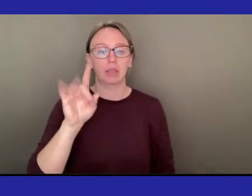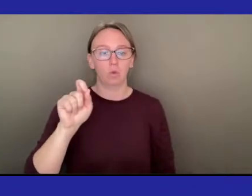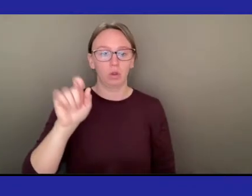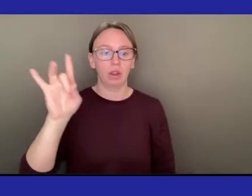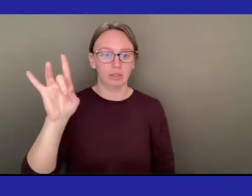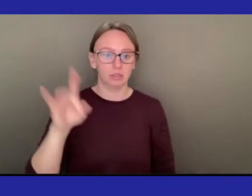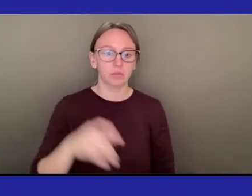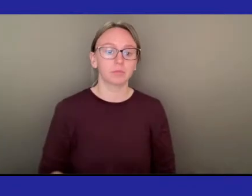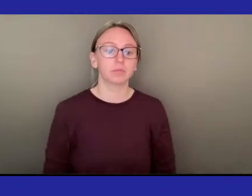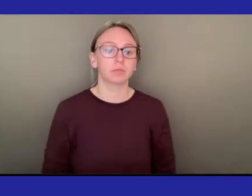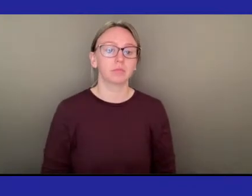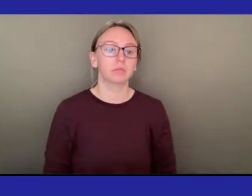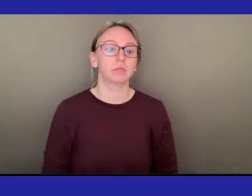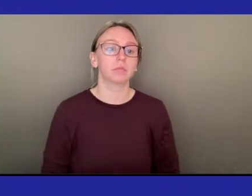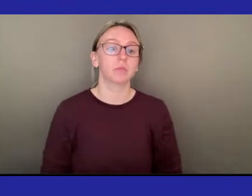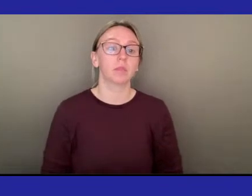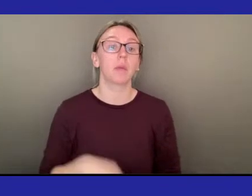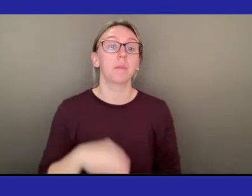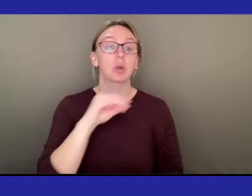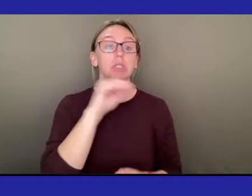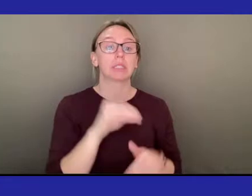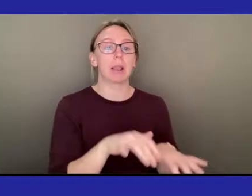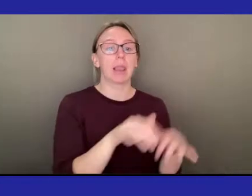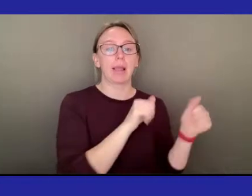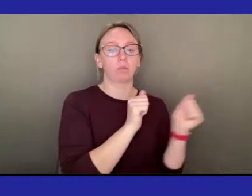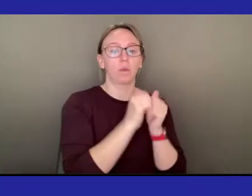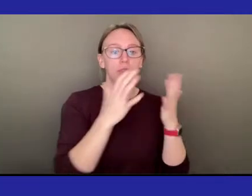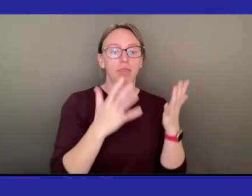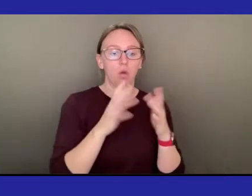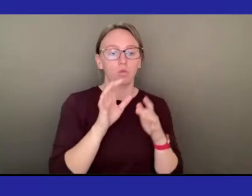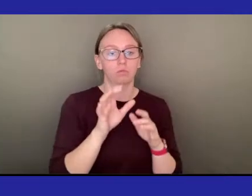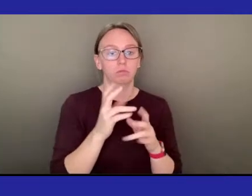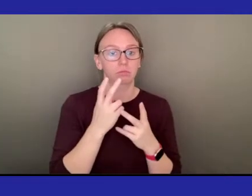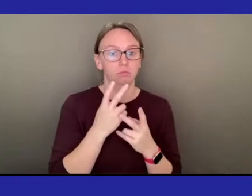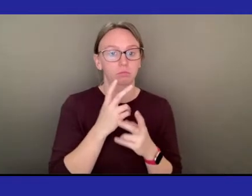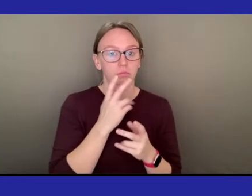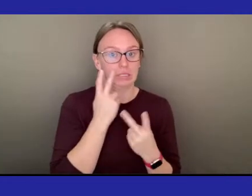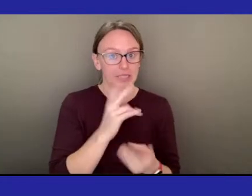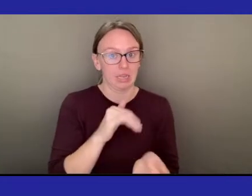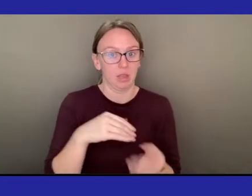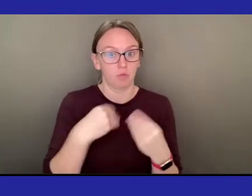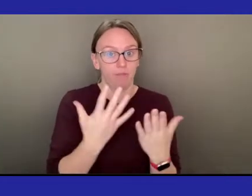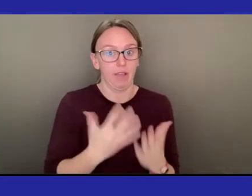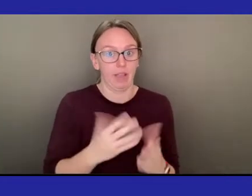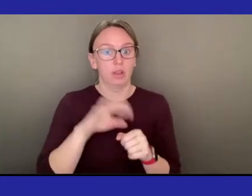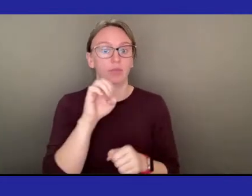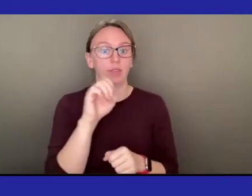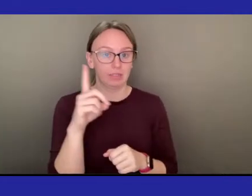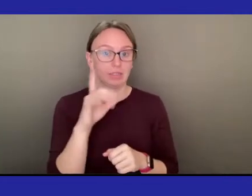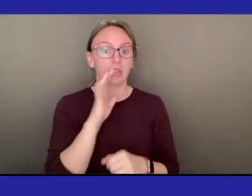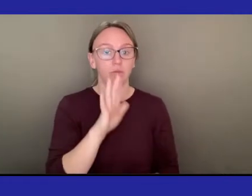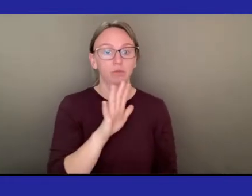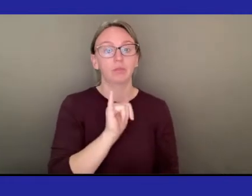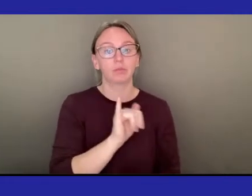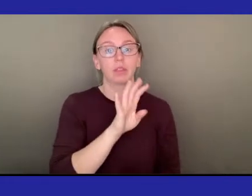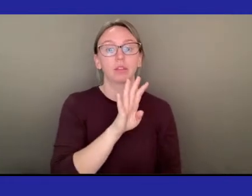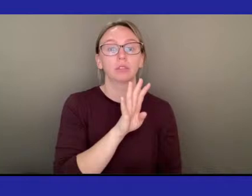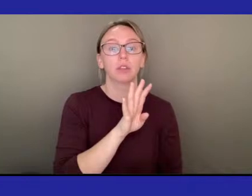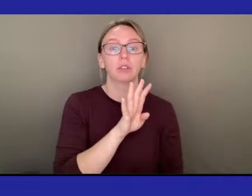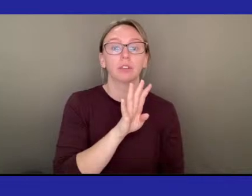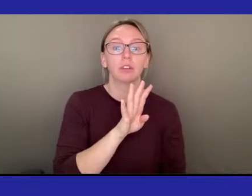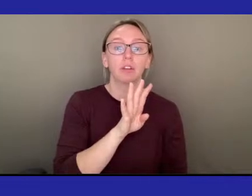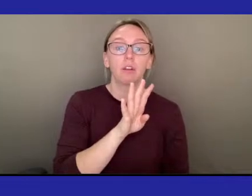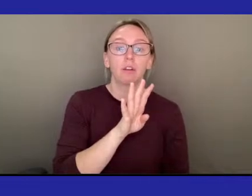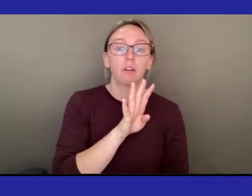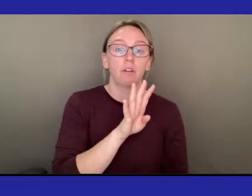being seen in the ED decreased slightly from 4.8 to 4.7. That's still above our target of 4%.